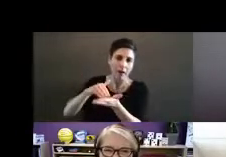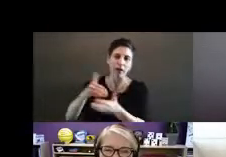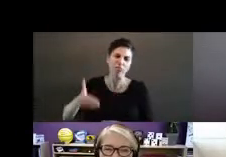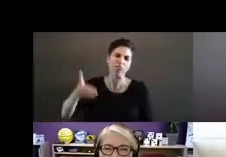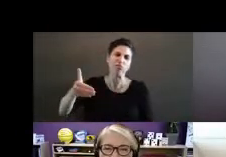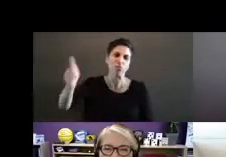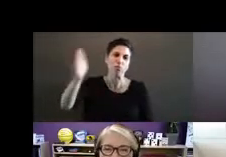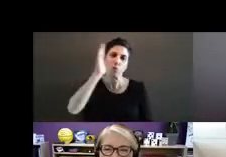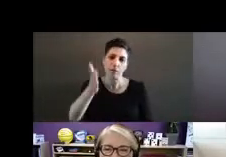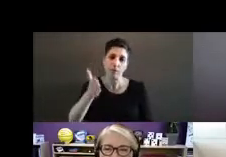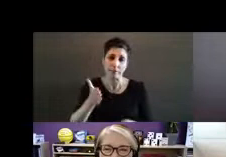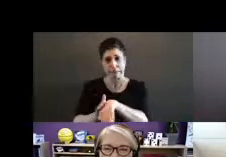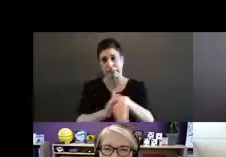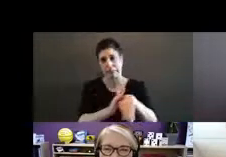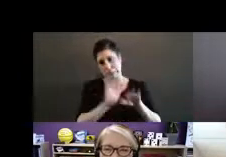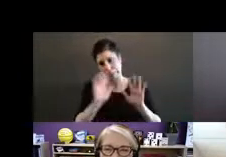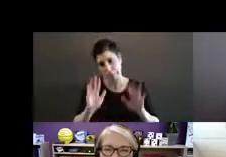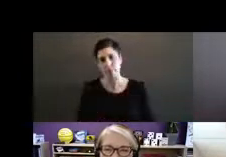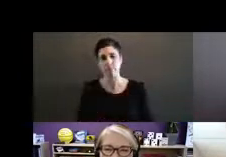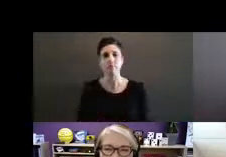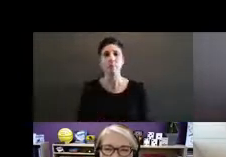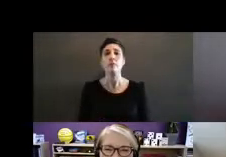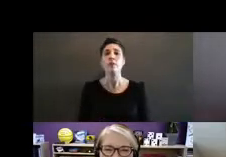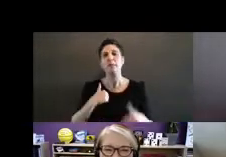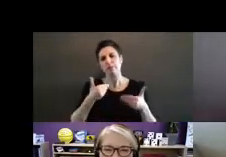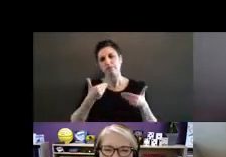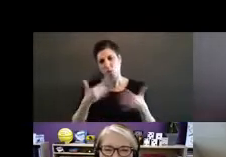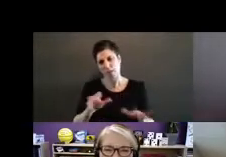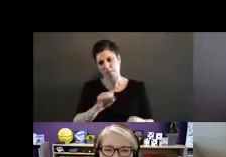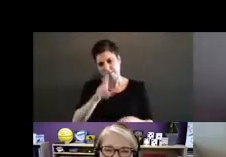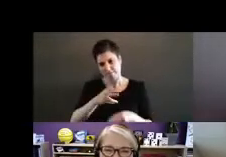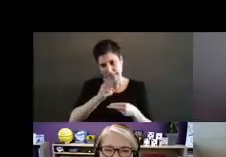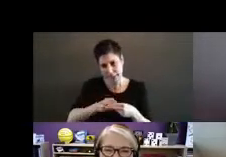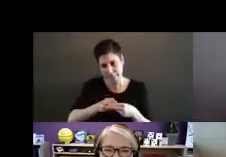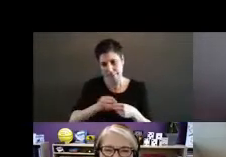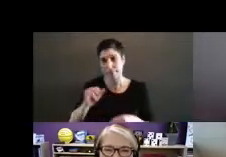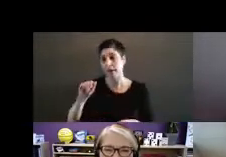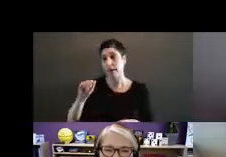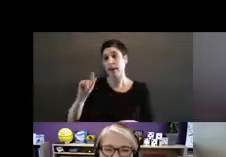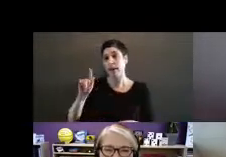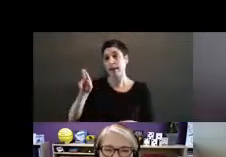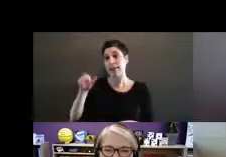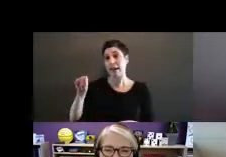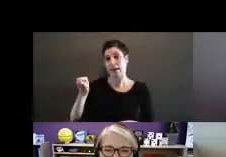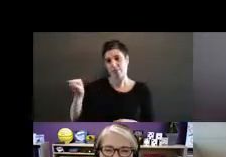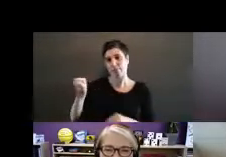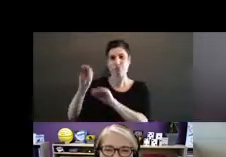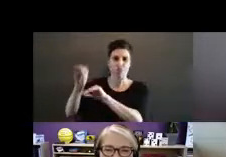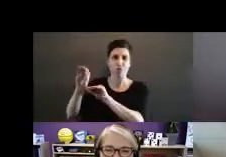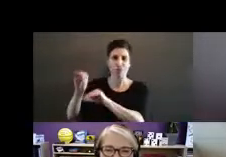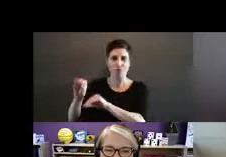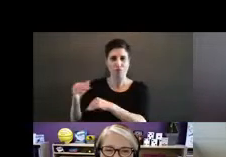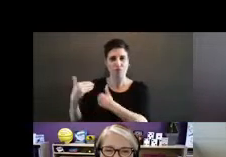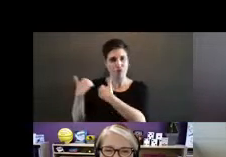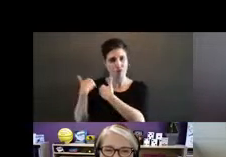Okay, so just to let you know, so I've introduced myself and you've seen Alethea at work there and you can see her thumbs